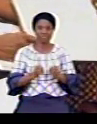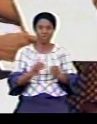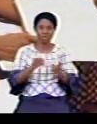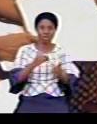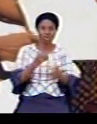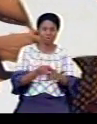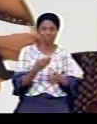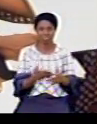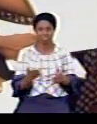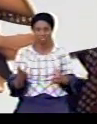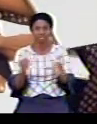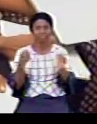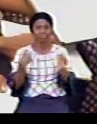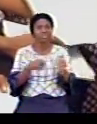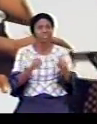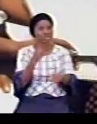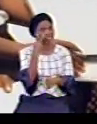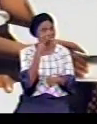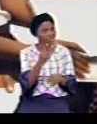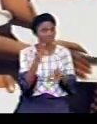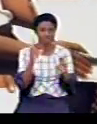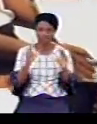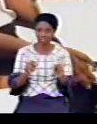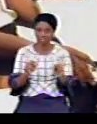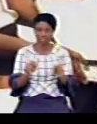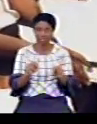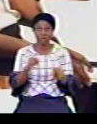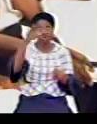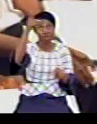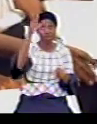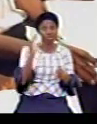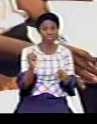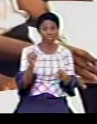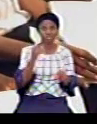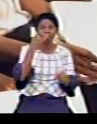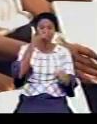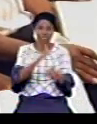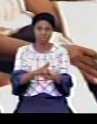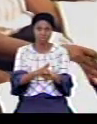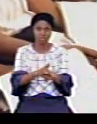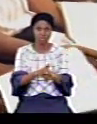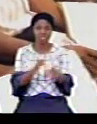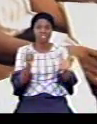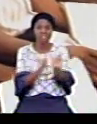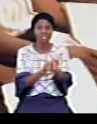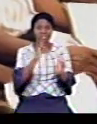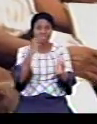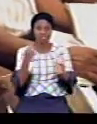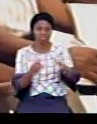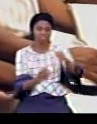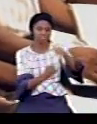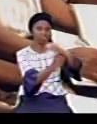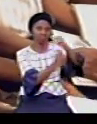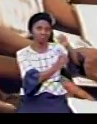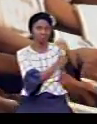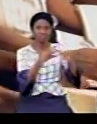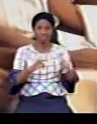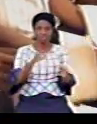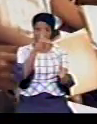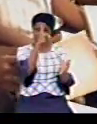evidence. God's promise, that's the foundation of faith. God's